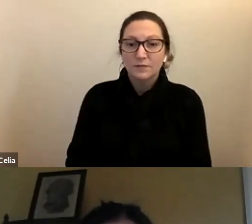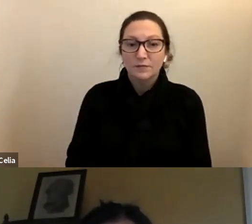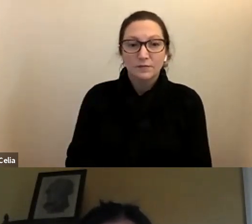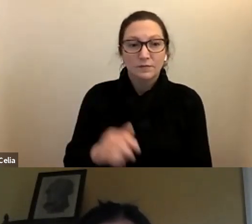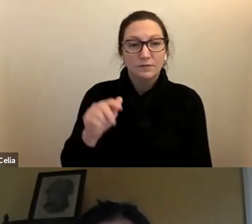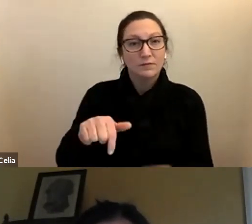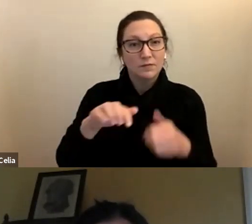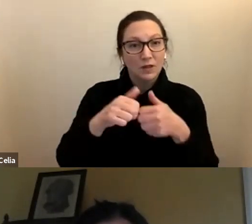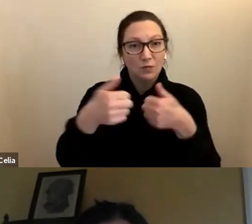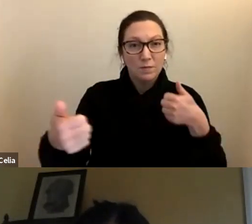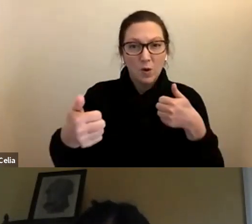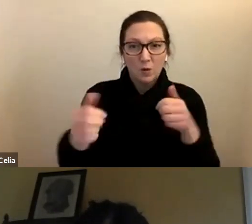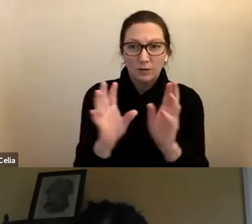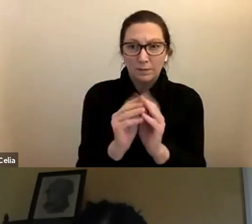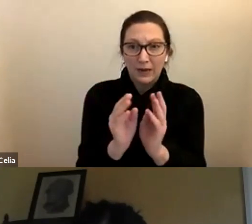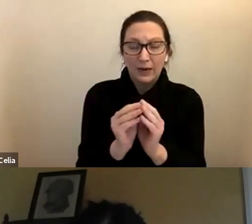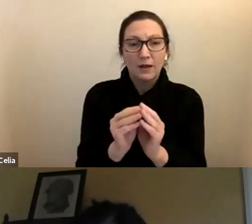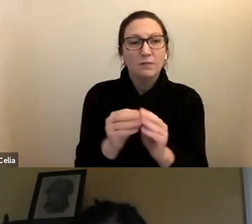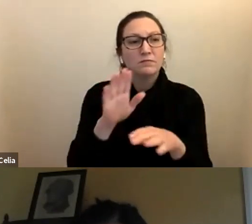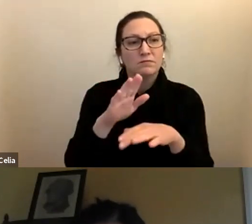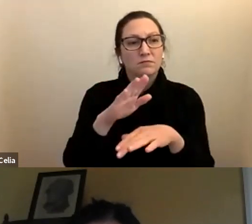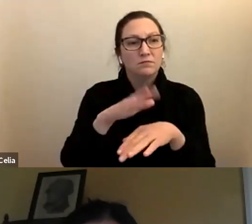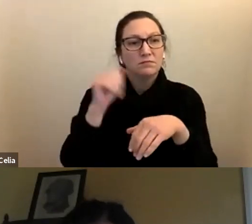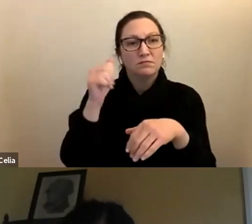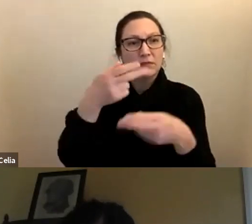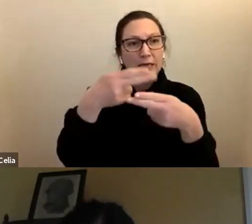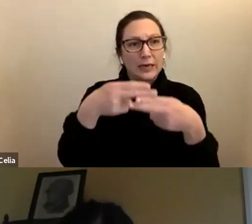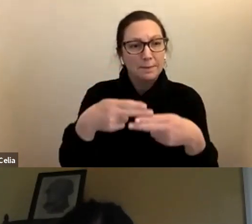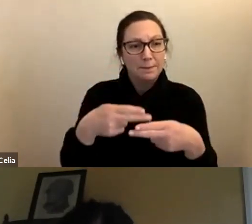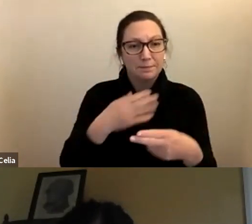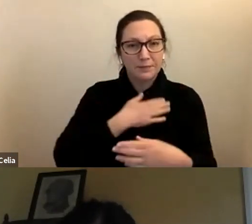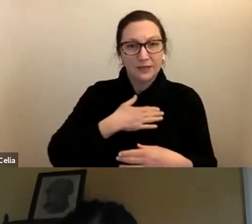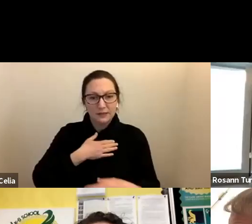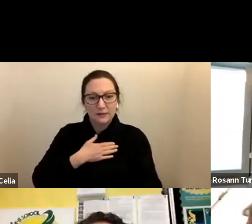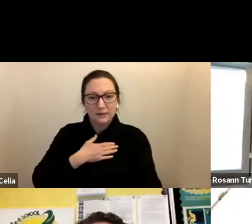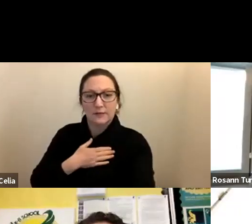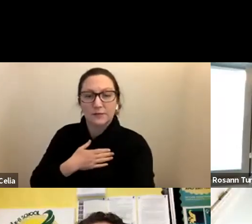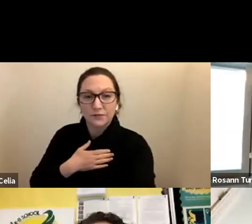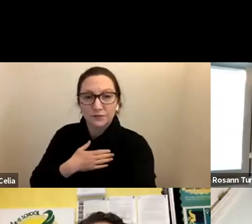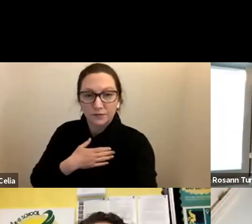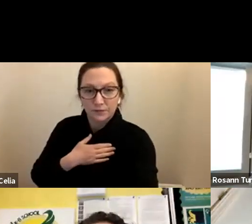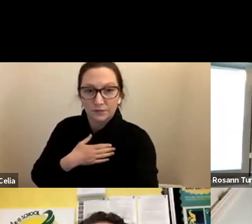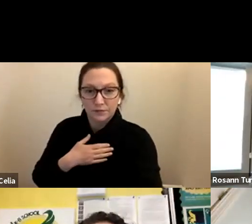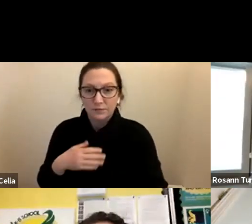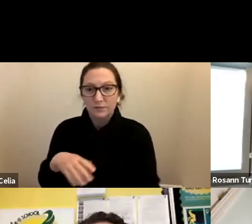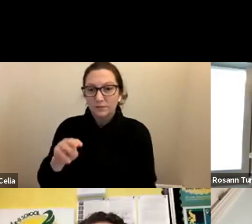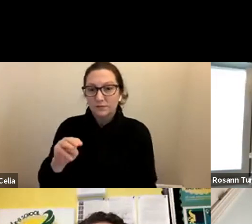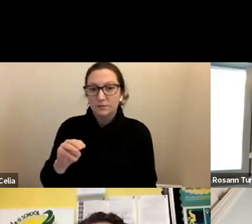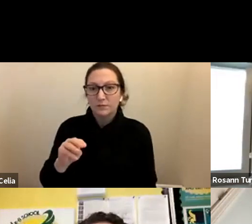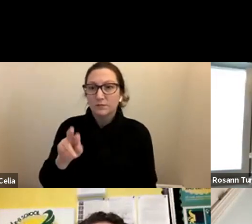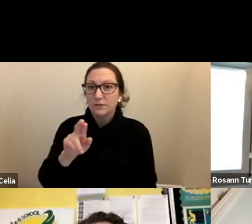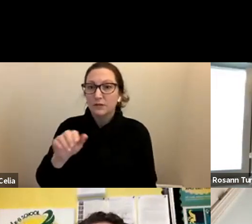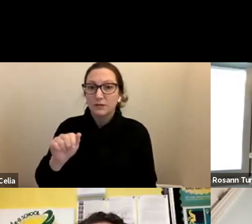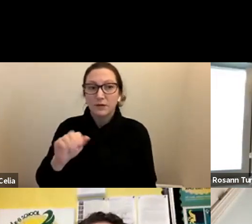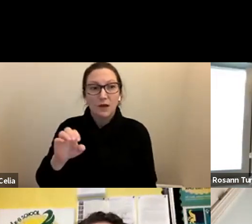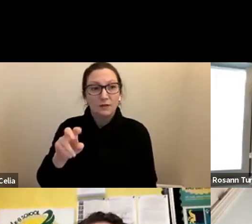remote session, I will ask Ms. Parvex to call the roll. If you would, please. Yes, thank you, Mr. Contempasis. Mr. Acevedo?